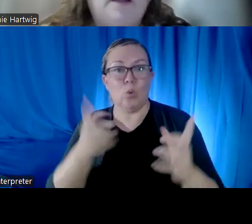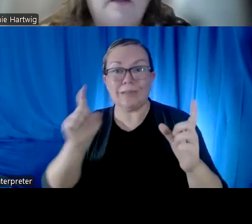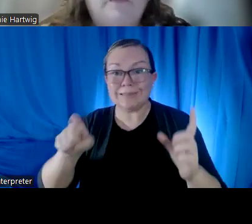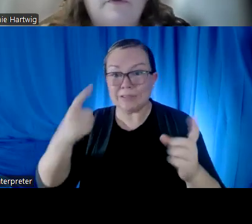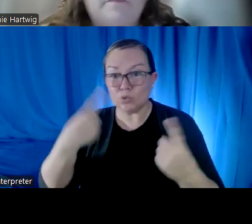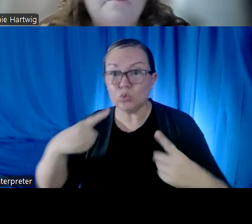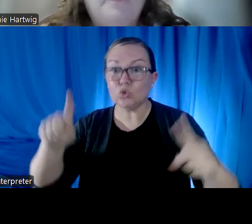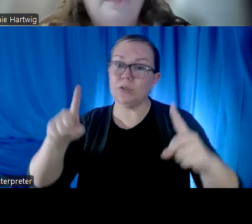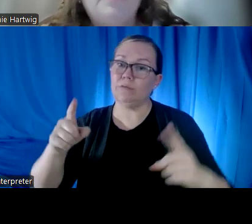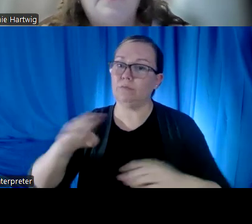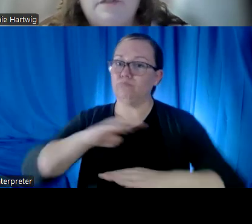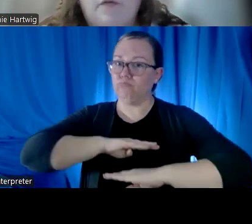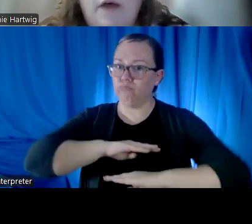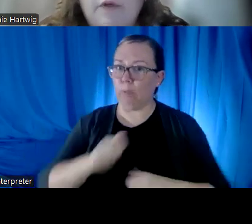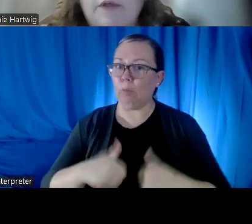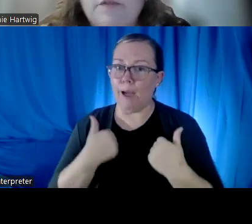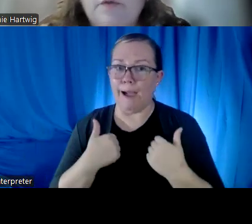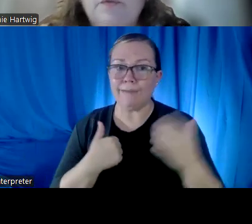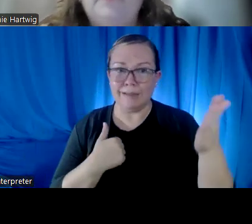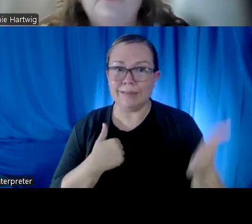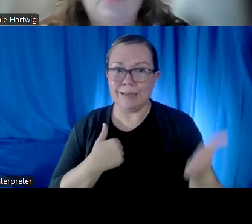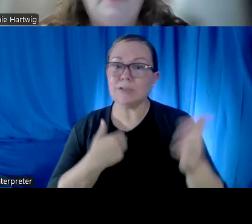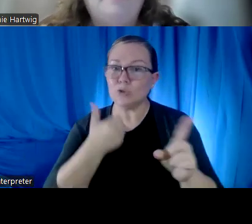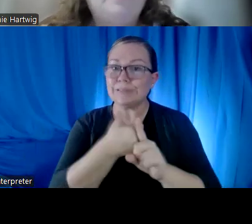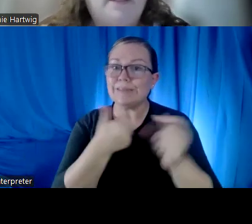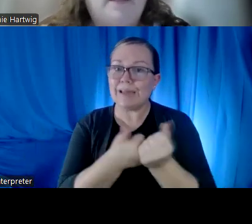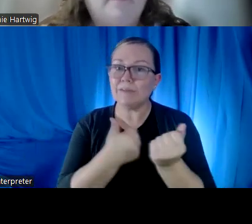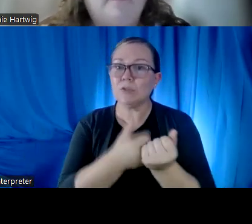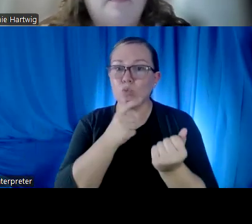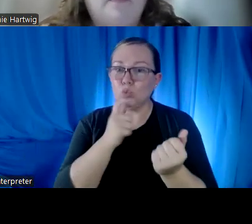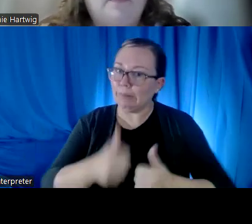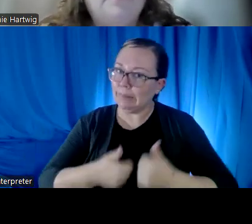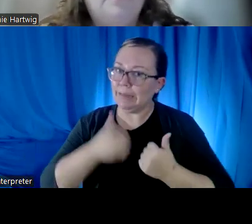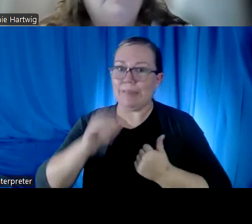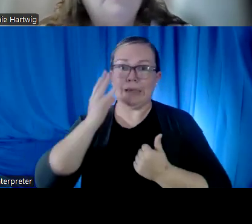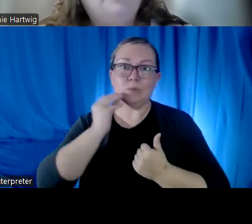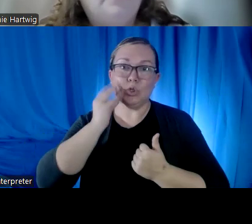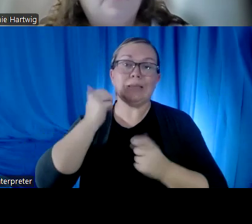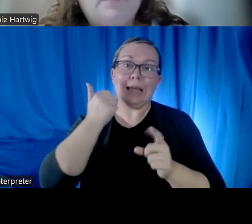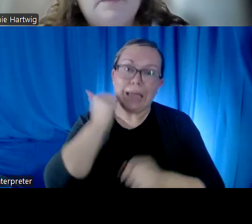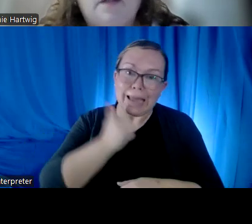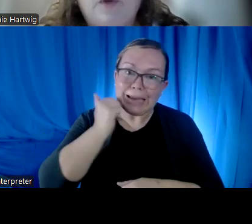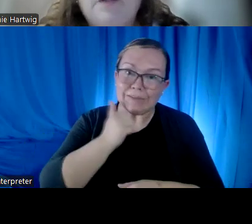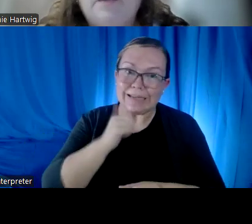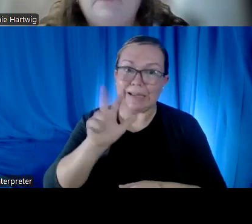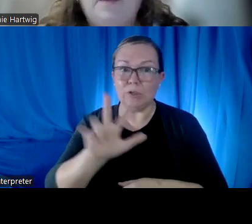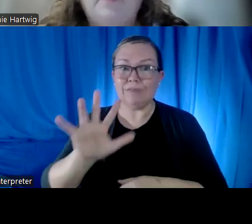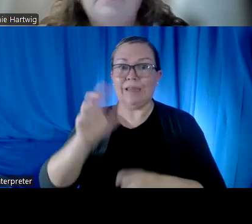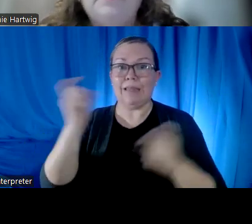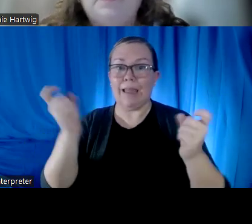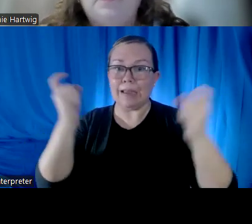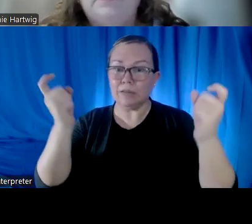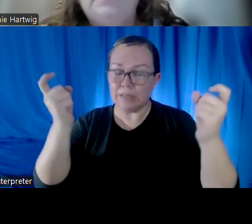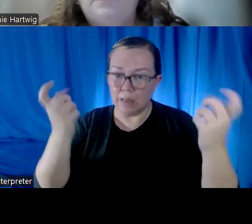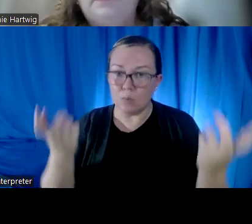fulfilling life. These are the self-advocates who live the journey every day. This 35th anniversary celebration of the